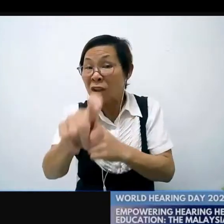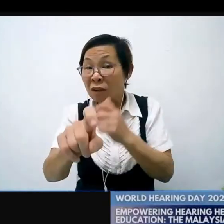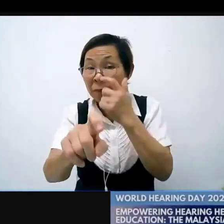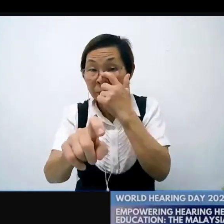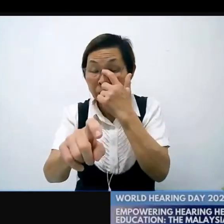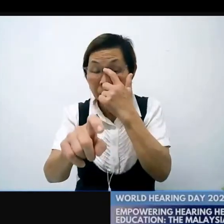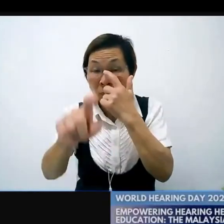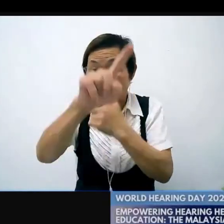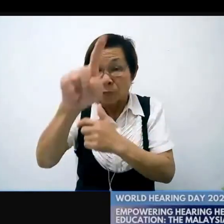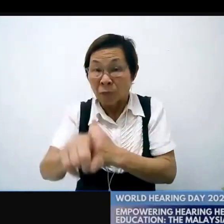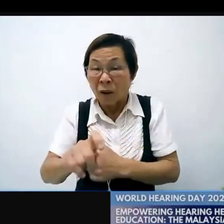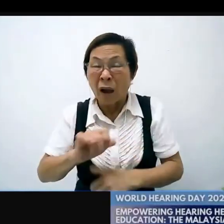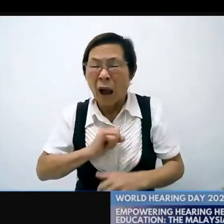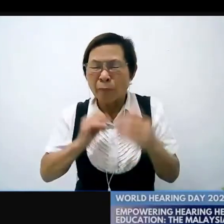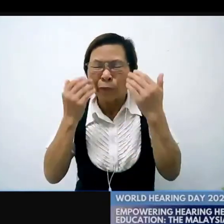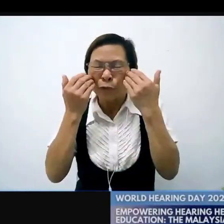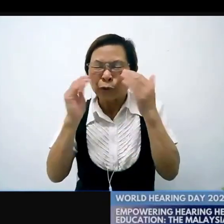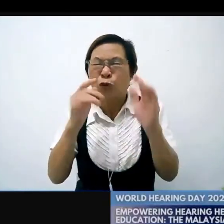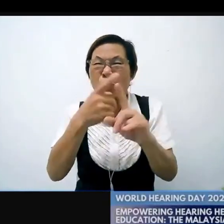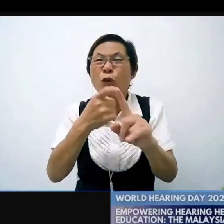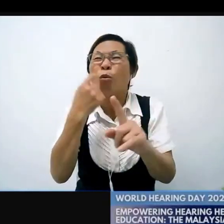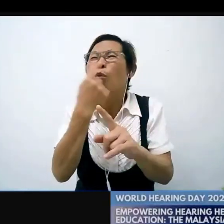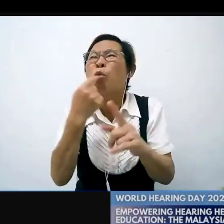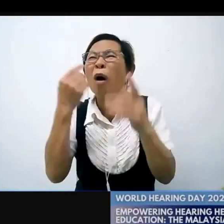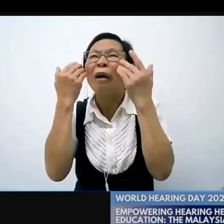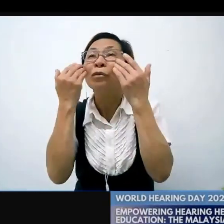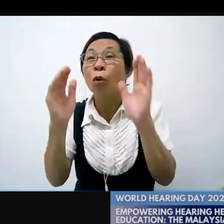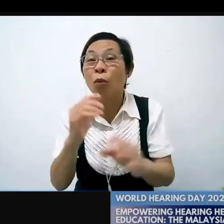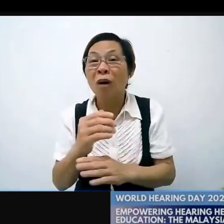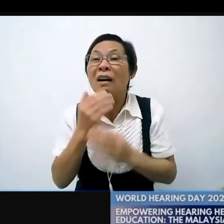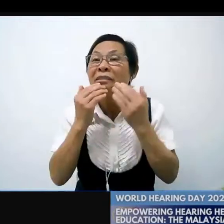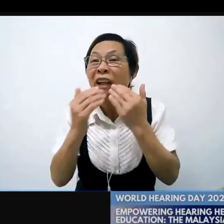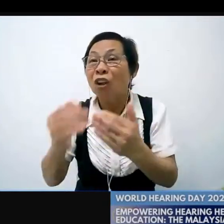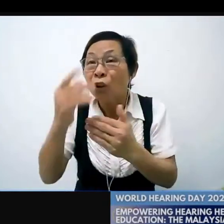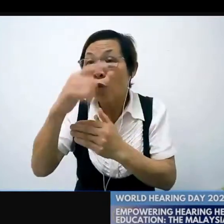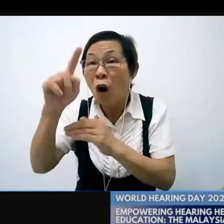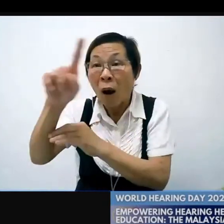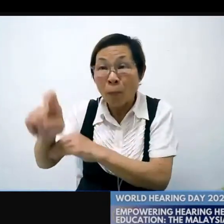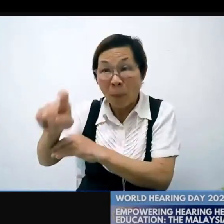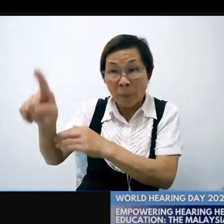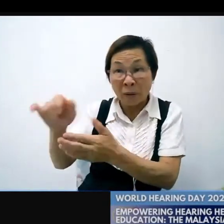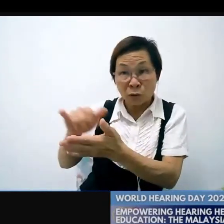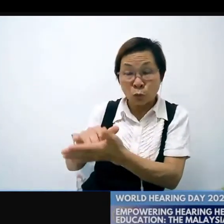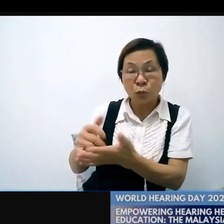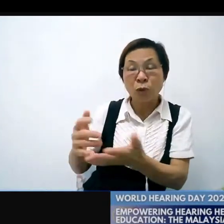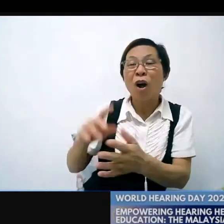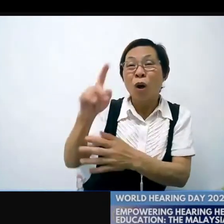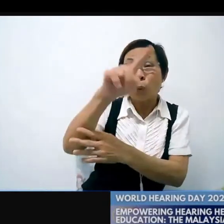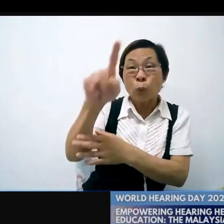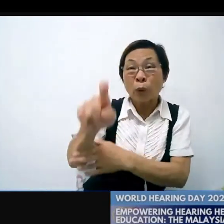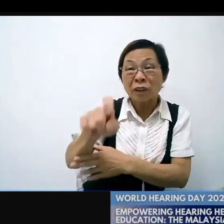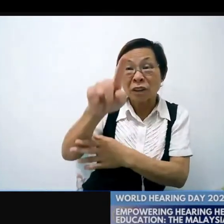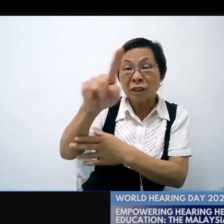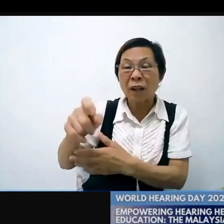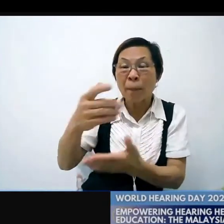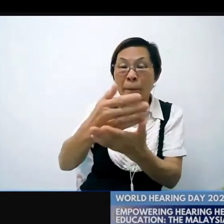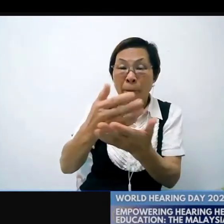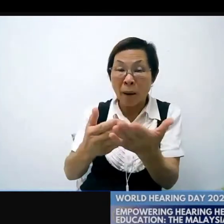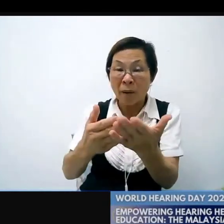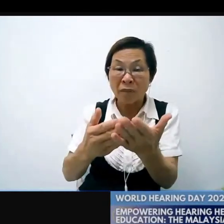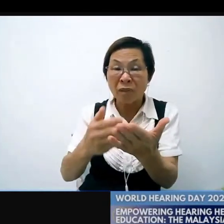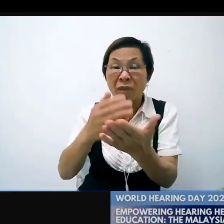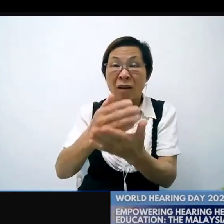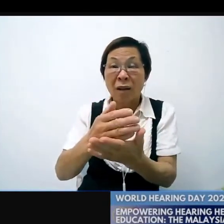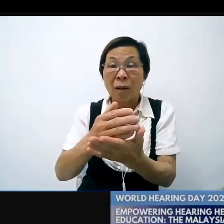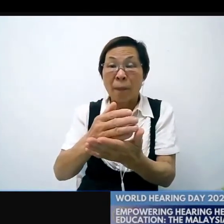I'm not so sure from who, but thank you for asking the question. The question is, apart from hearing